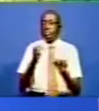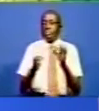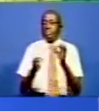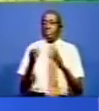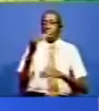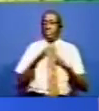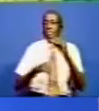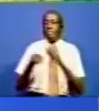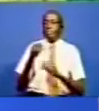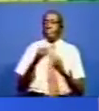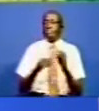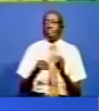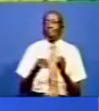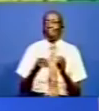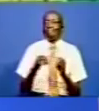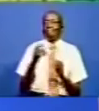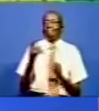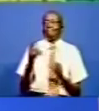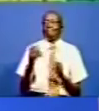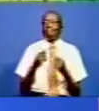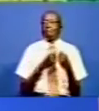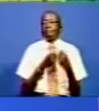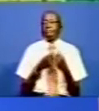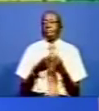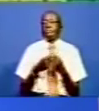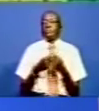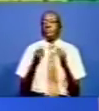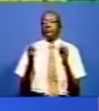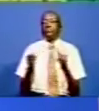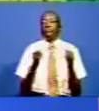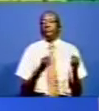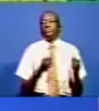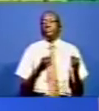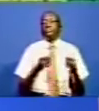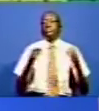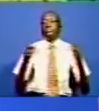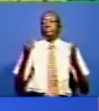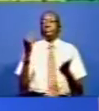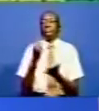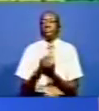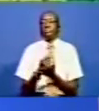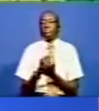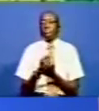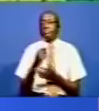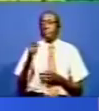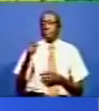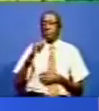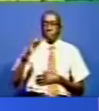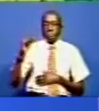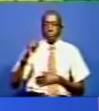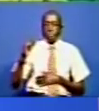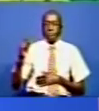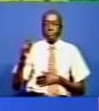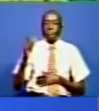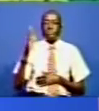corrupt. They have faced individuals holding high office with no regard for political or